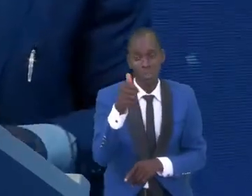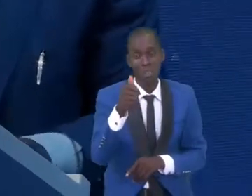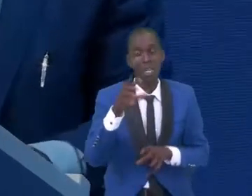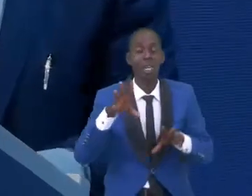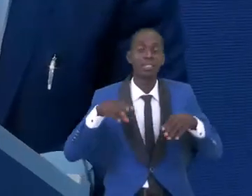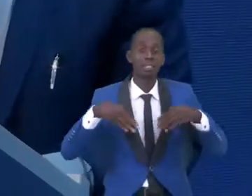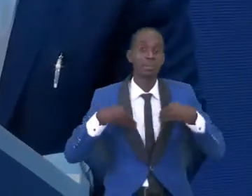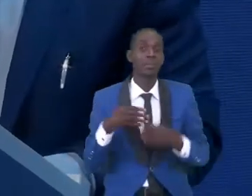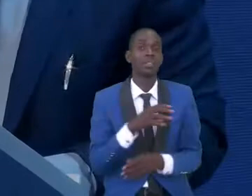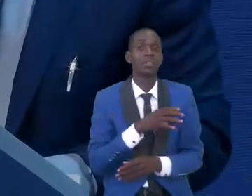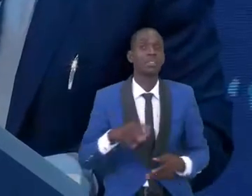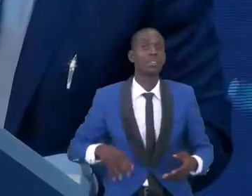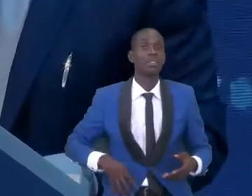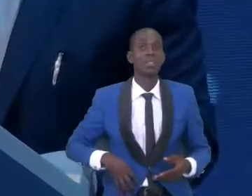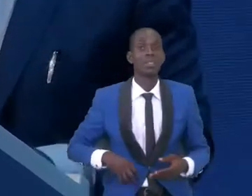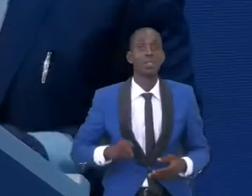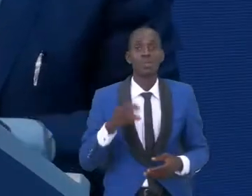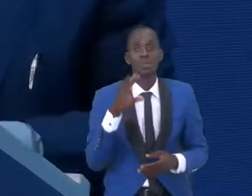the same.